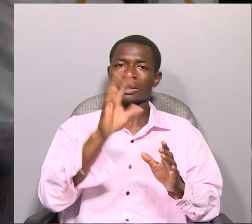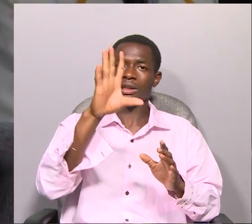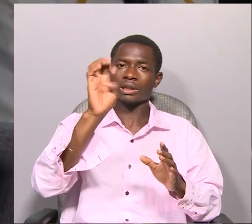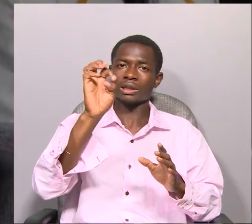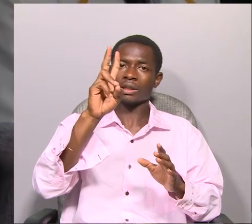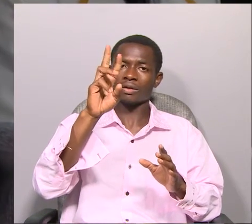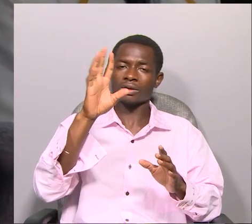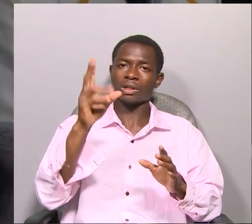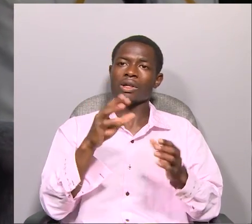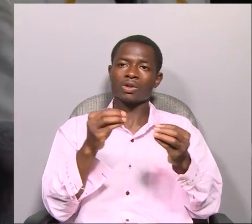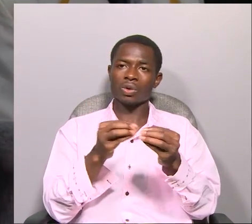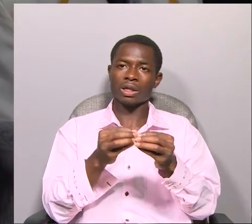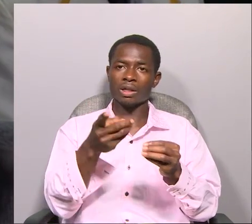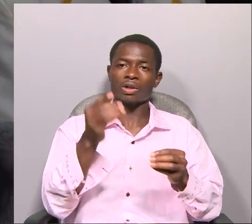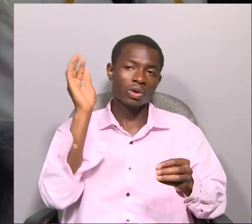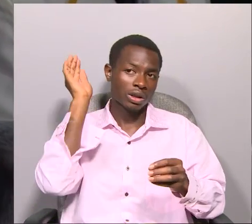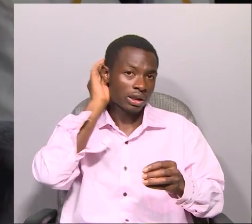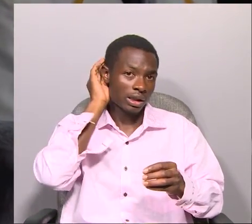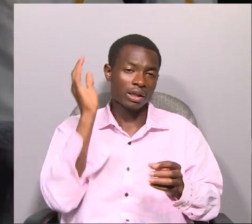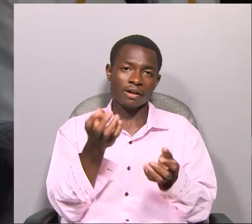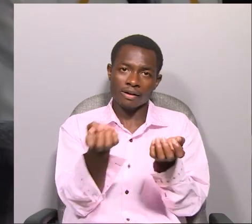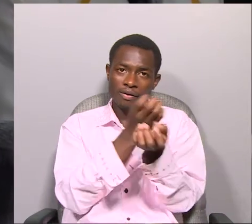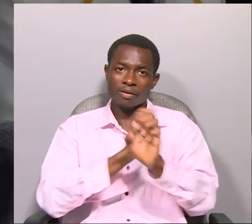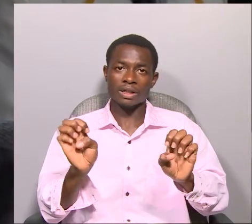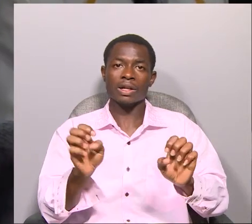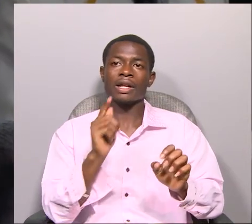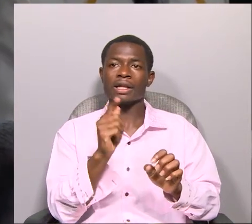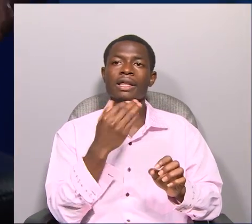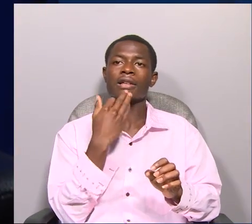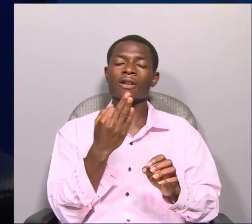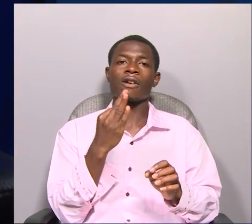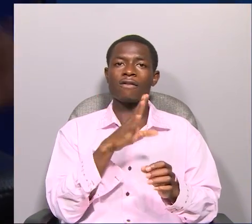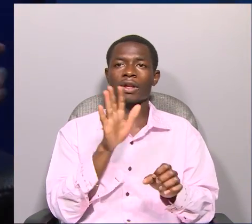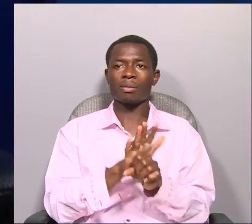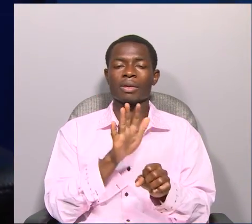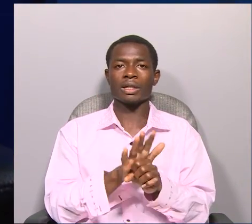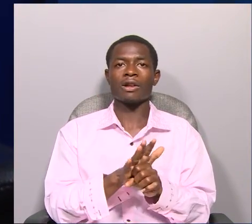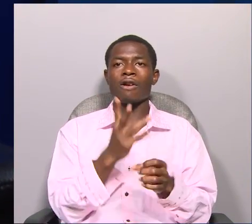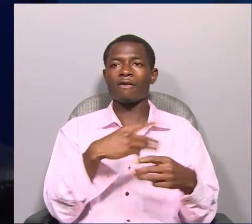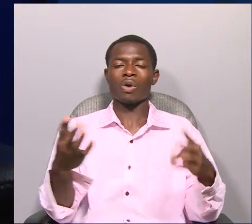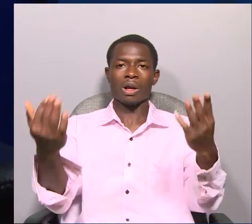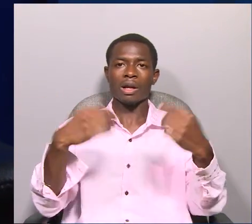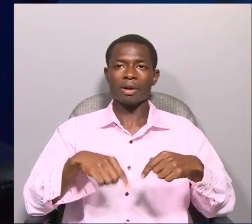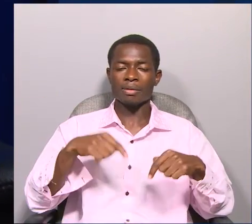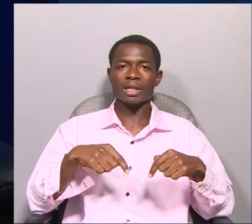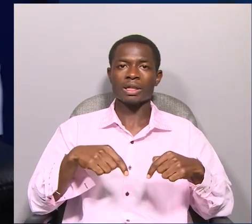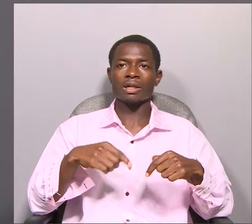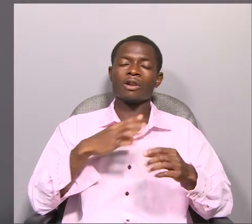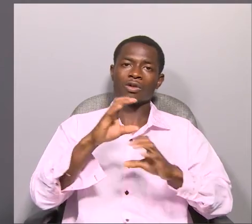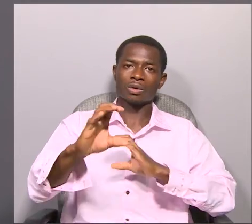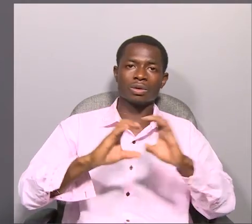Well, there you have it, and we must end it here. Thank you so much, Honorable Chris Mushoe for coming through